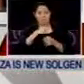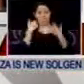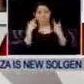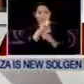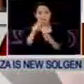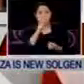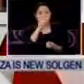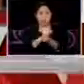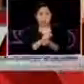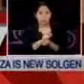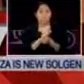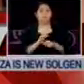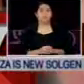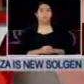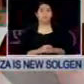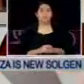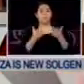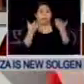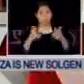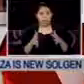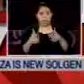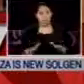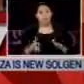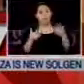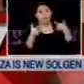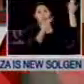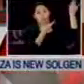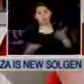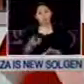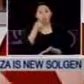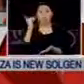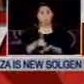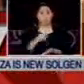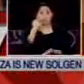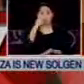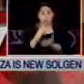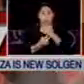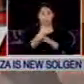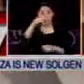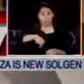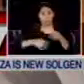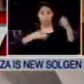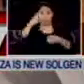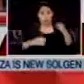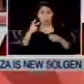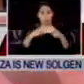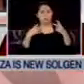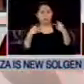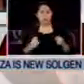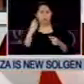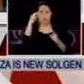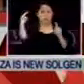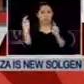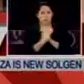an examination of the documents sought to be produced in both requests, this court is of the strong view that the production